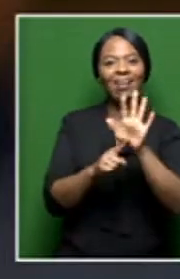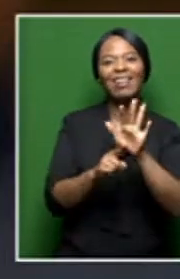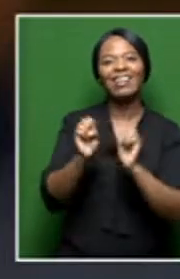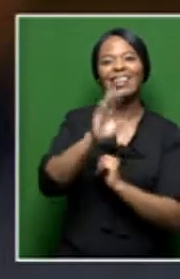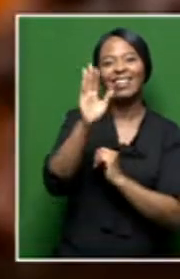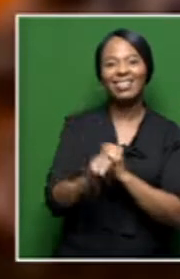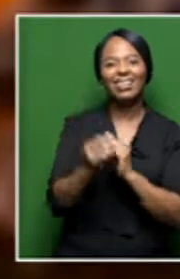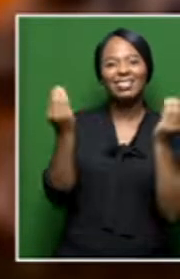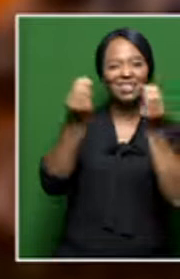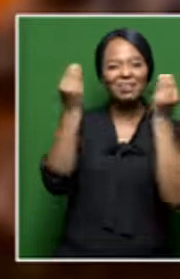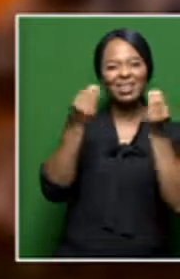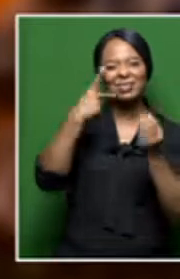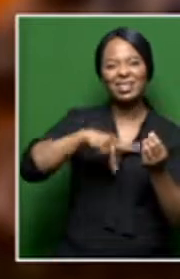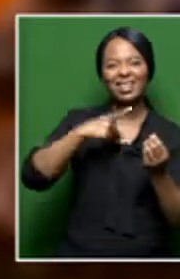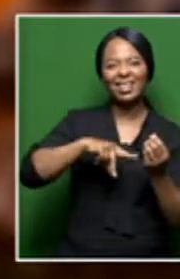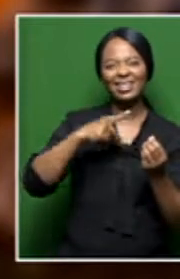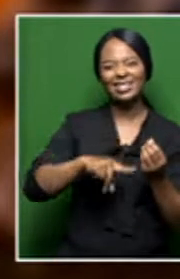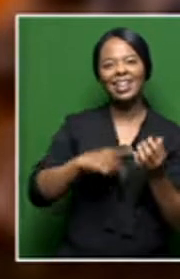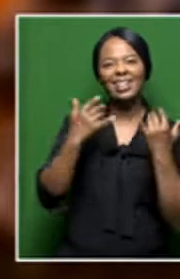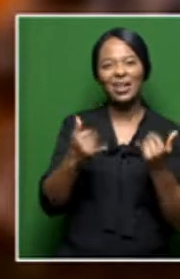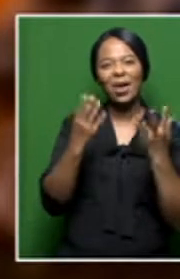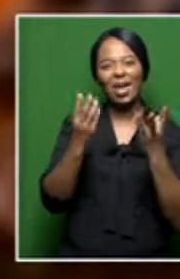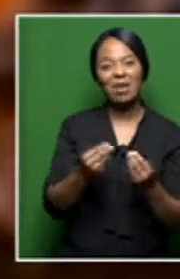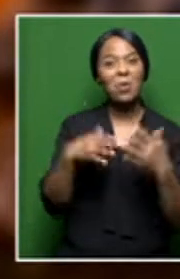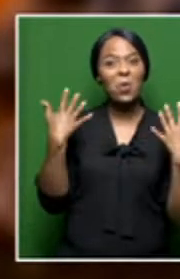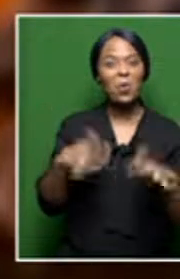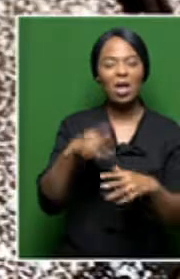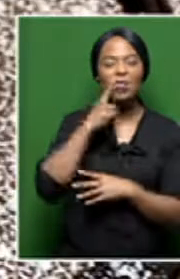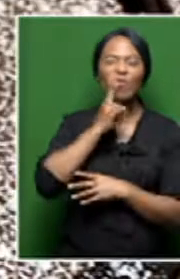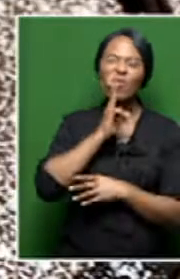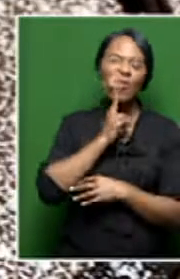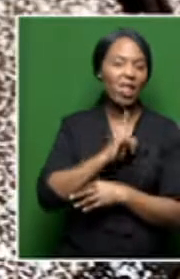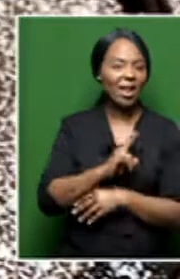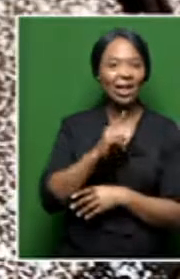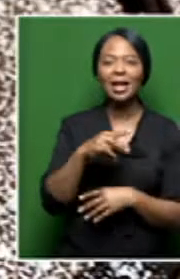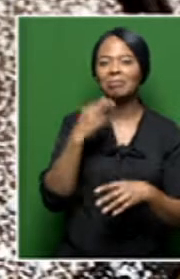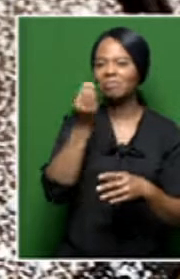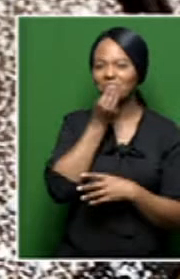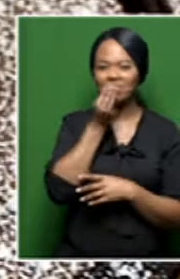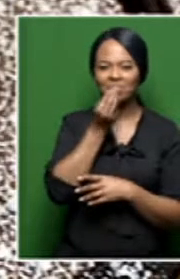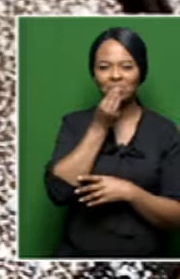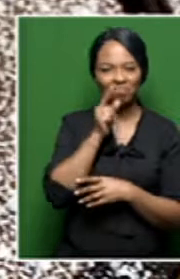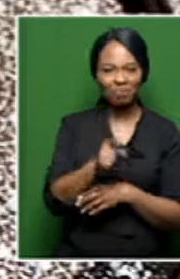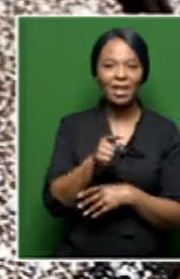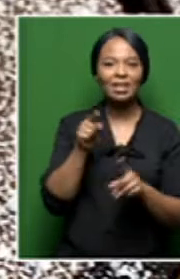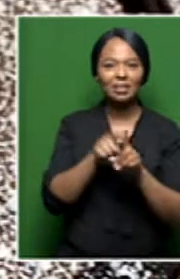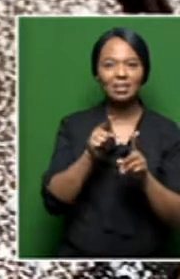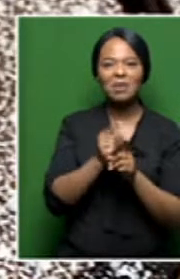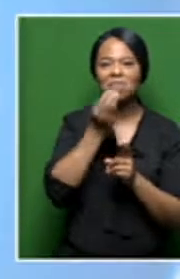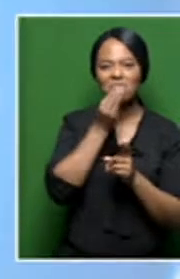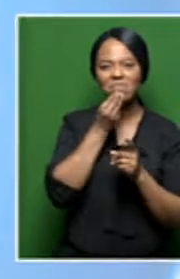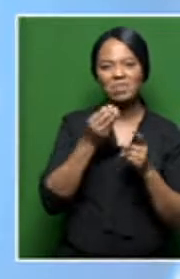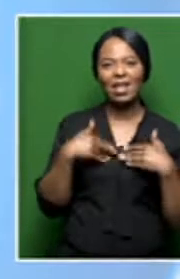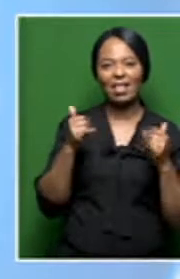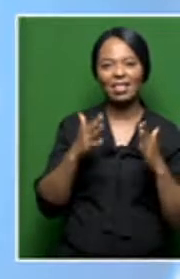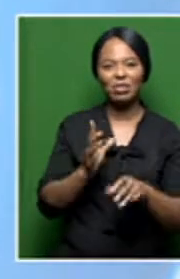popular young chef personalities who hosts exclusive pop-up dinners at his private dining space, and he is a nutritionist. He joins us this